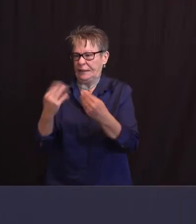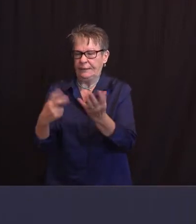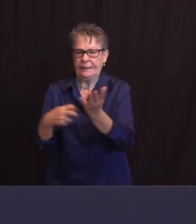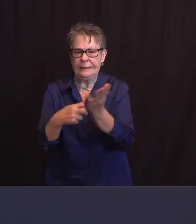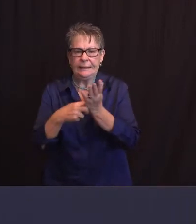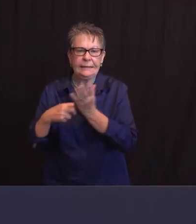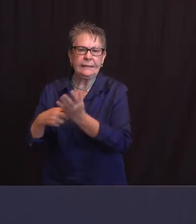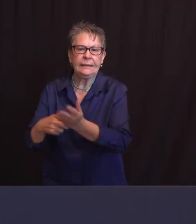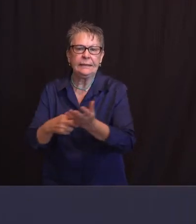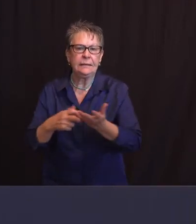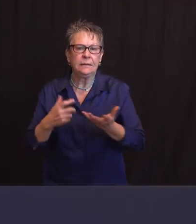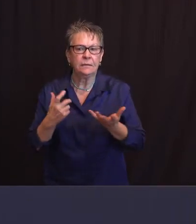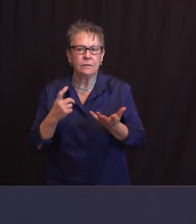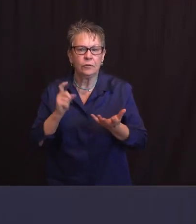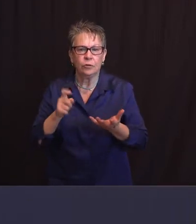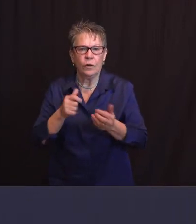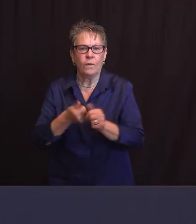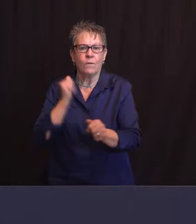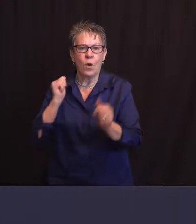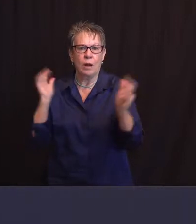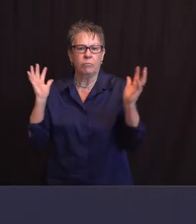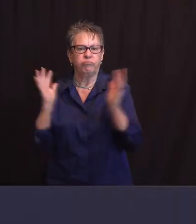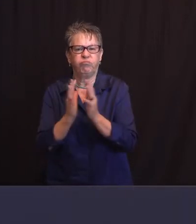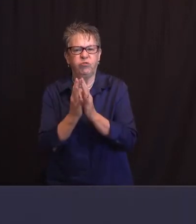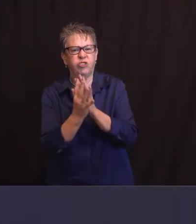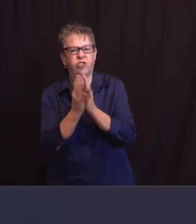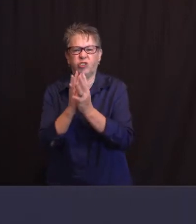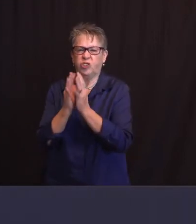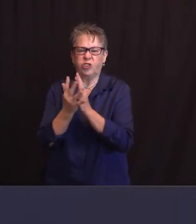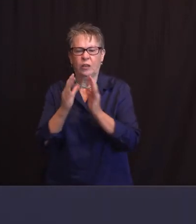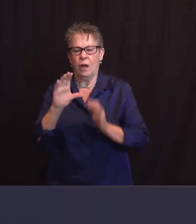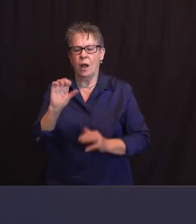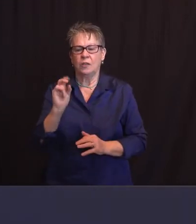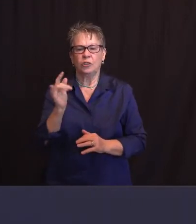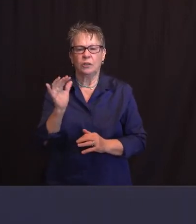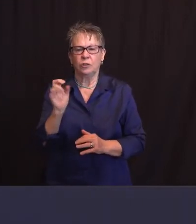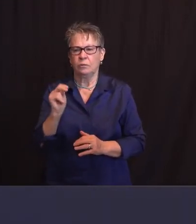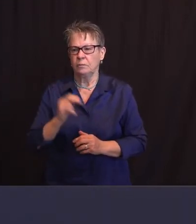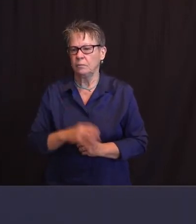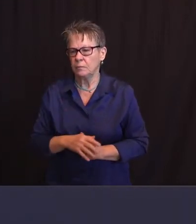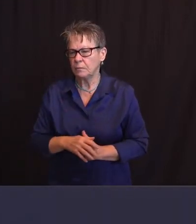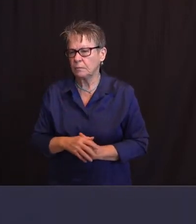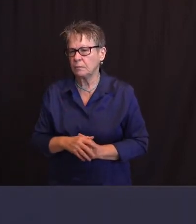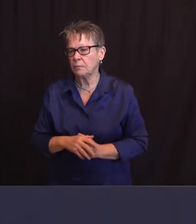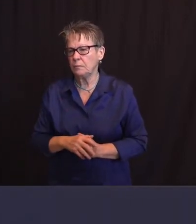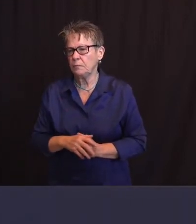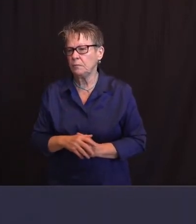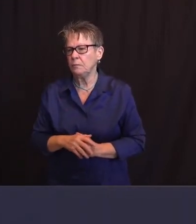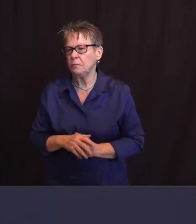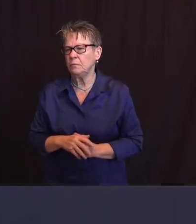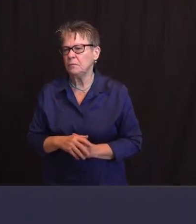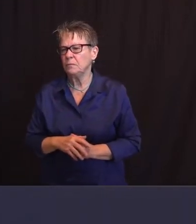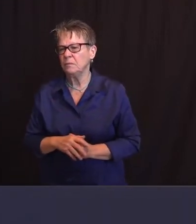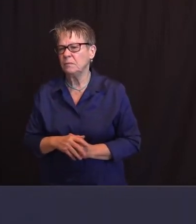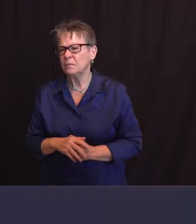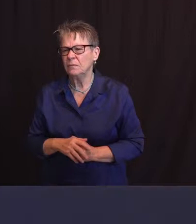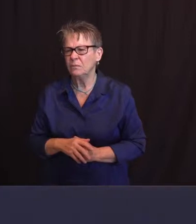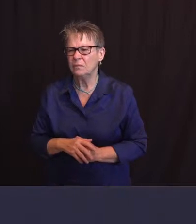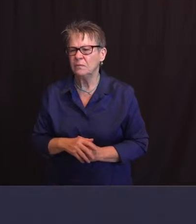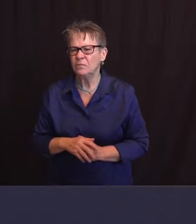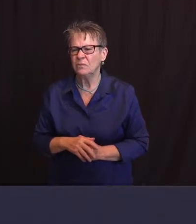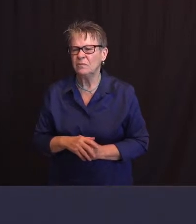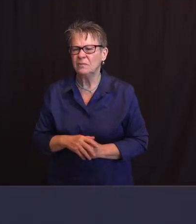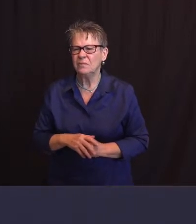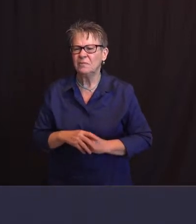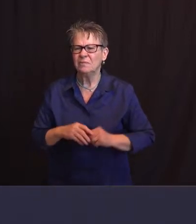another offensive mailer sent in Hoboken around the same time. I'm wondering if you support that. And then from